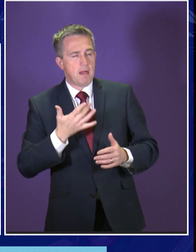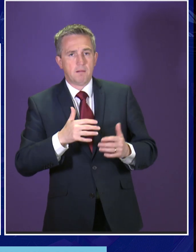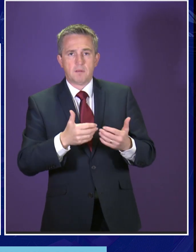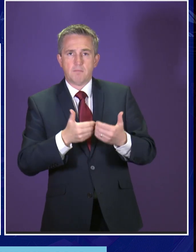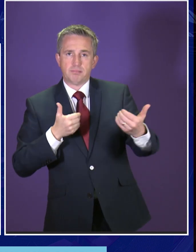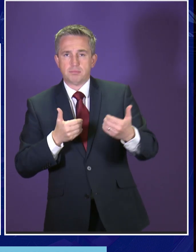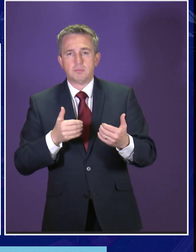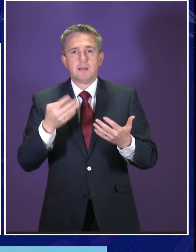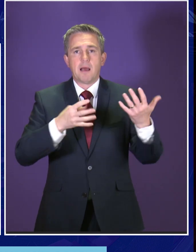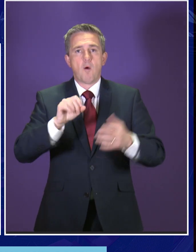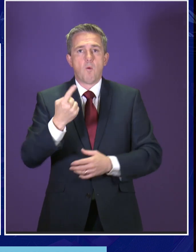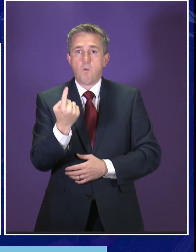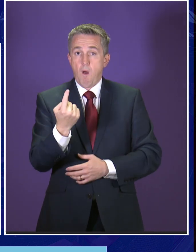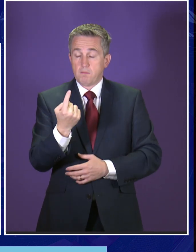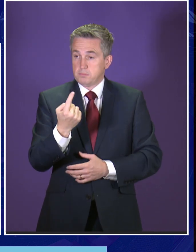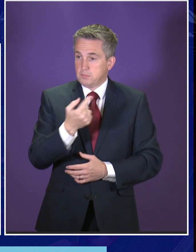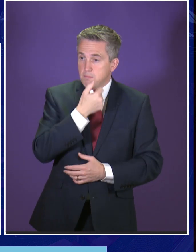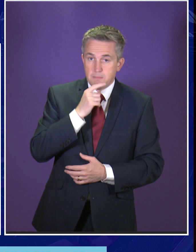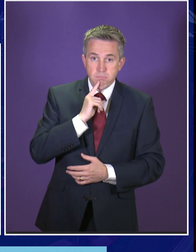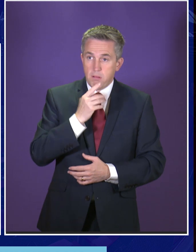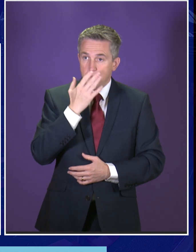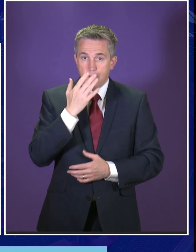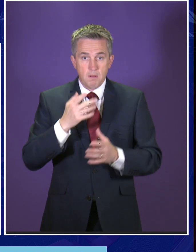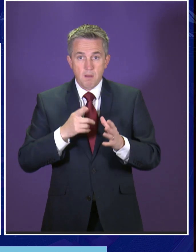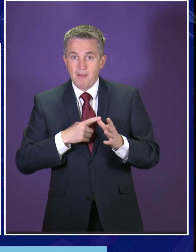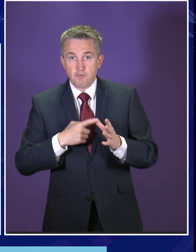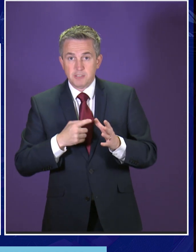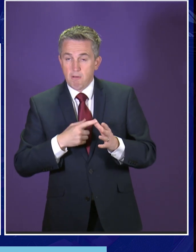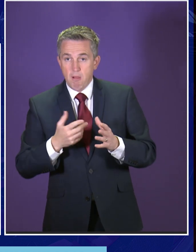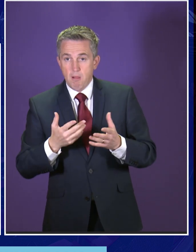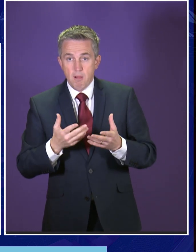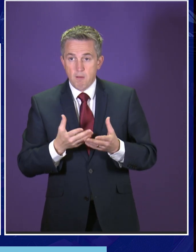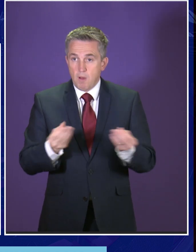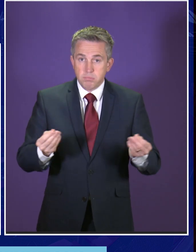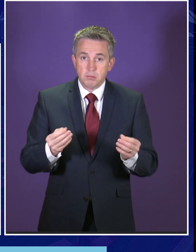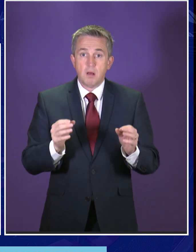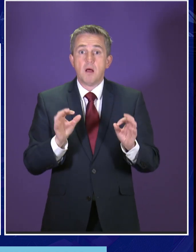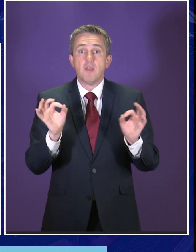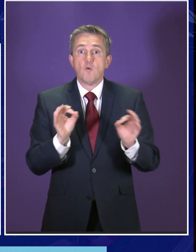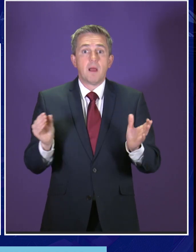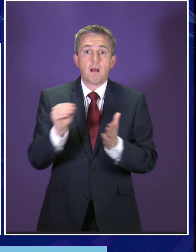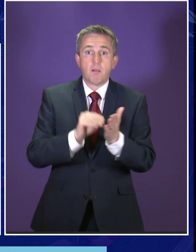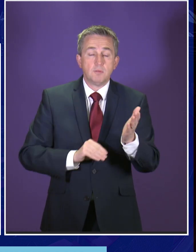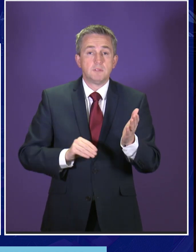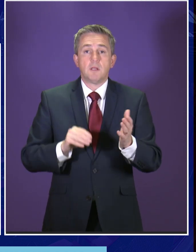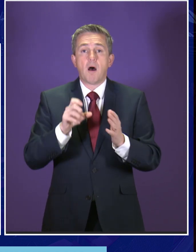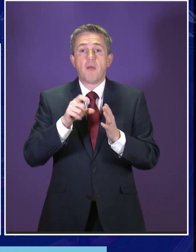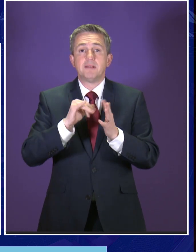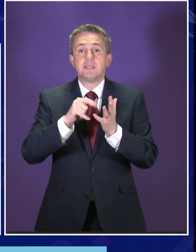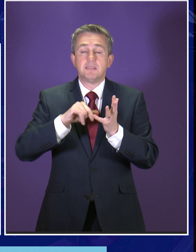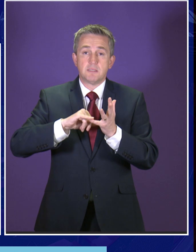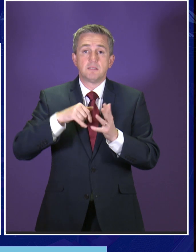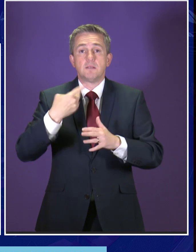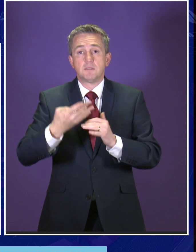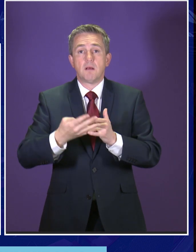a country, couldn't recognise a people that didn't exist. And the fact that Aboriginal Australians were not freely counted on the census until 1967. Before then, we were